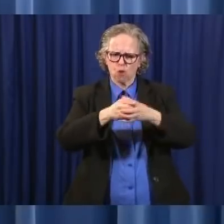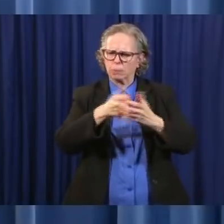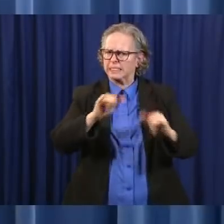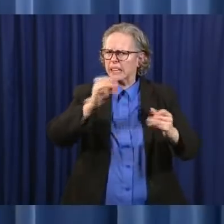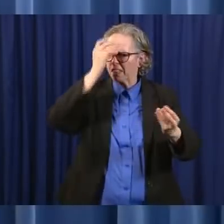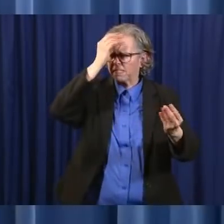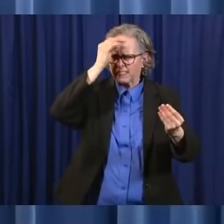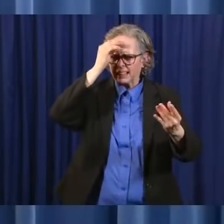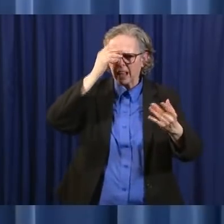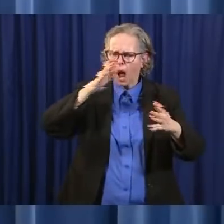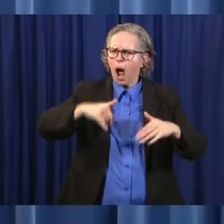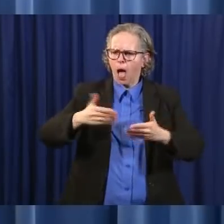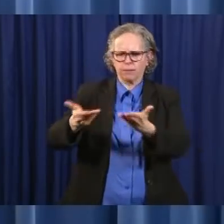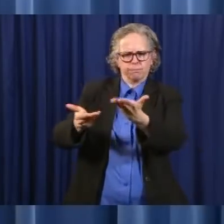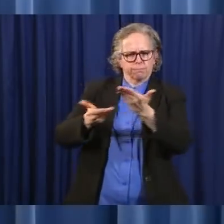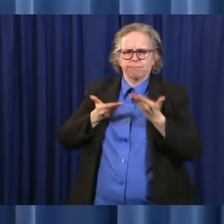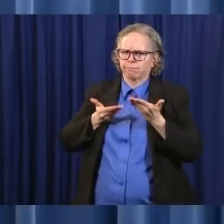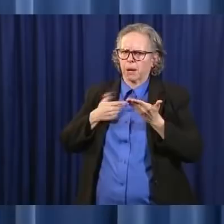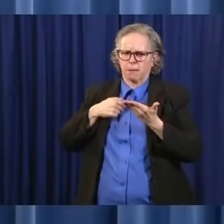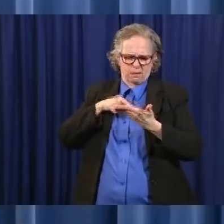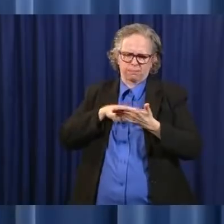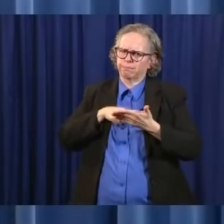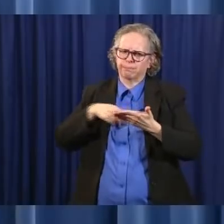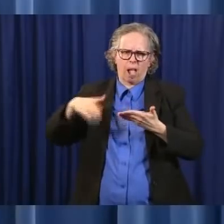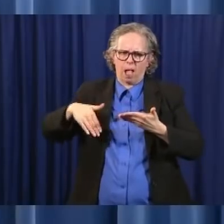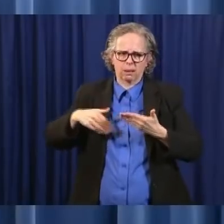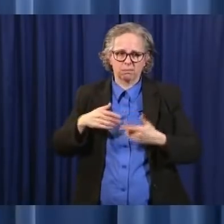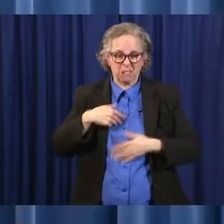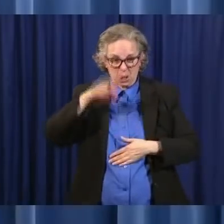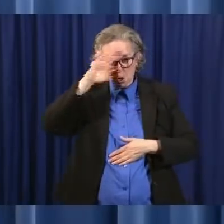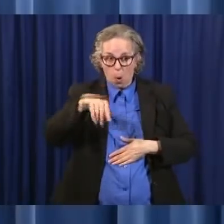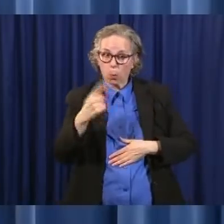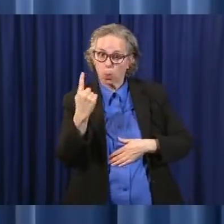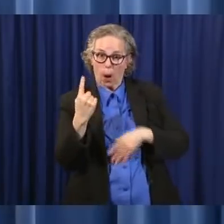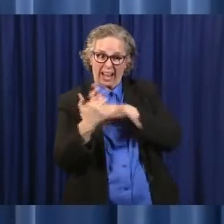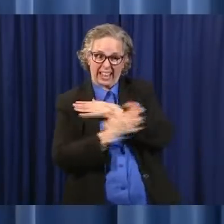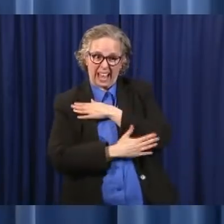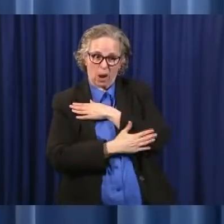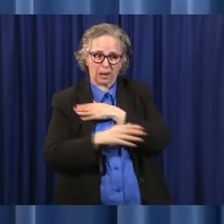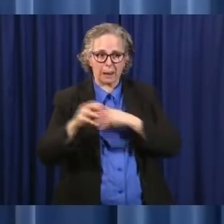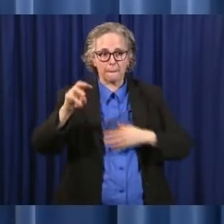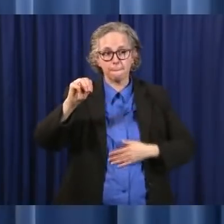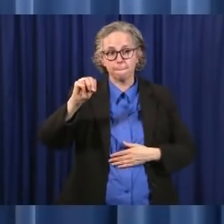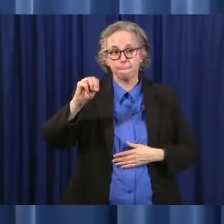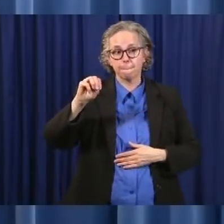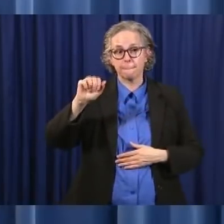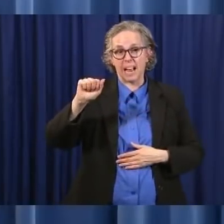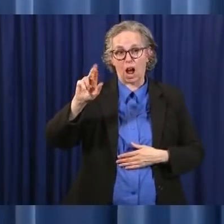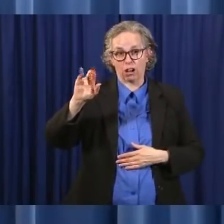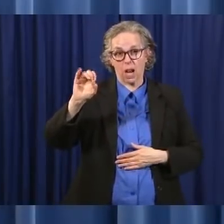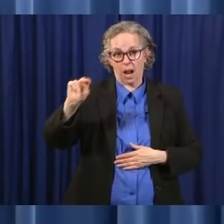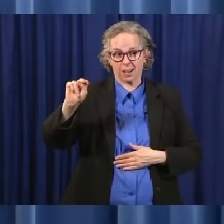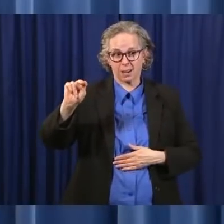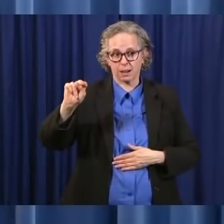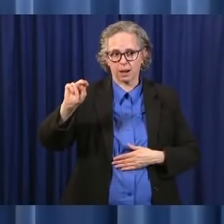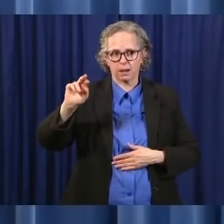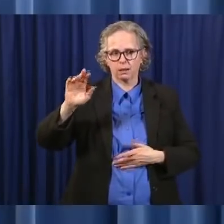recommendations. As you know, one county fair, Marion, you know, postponed their